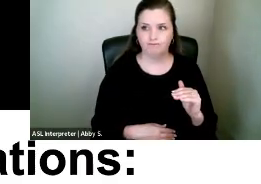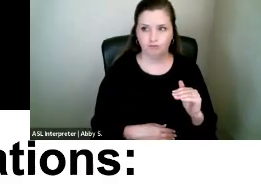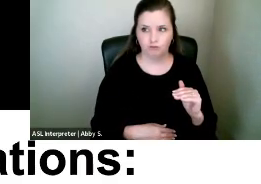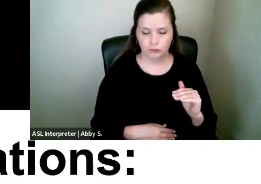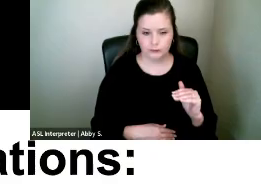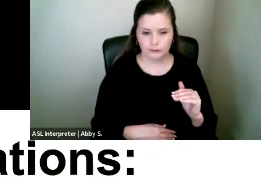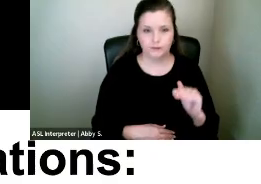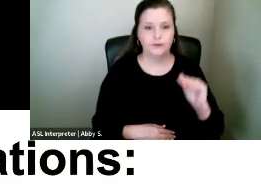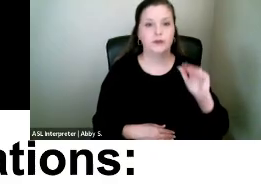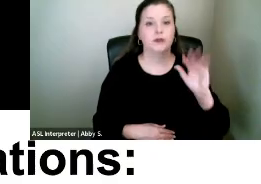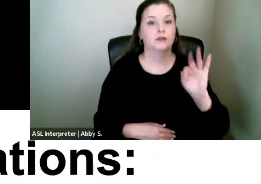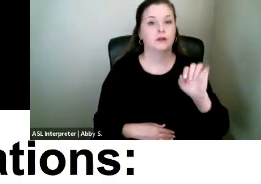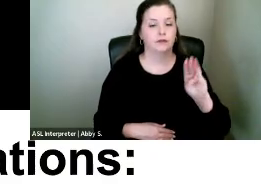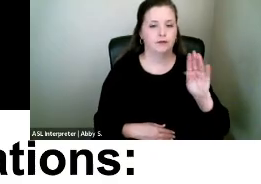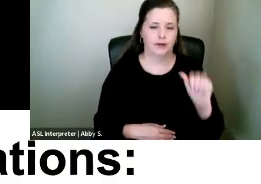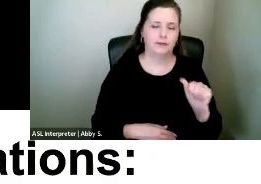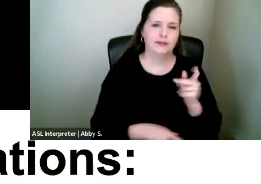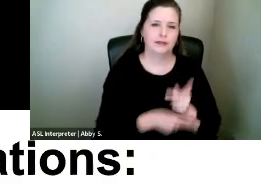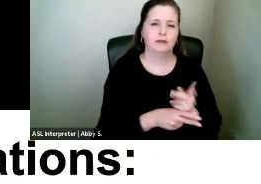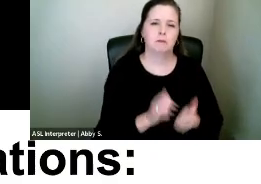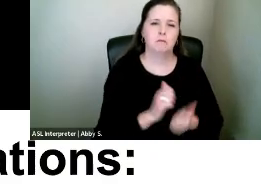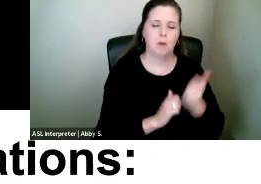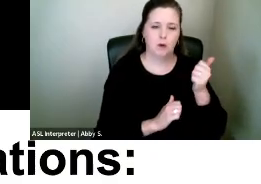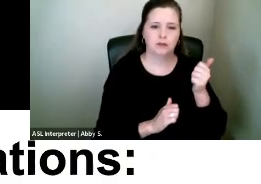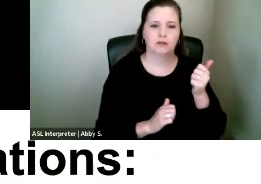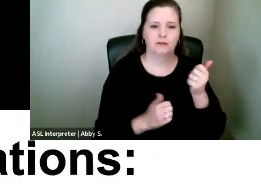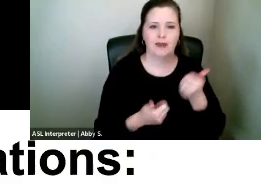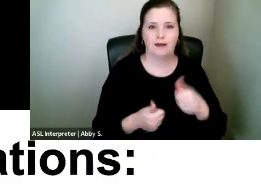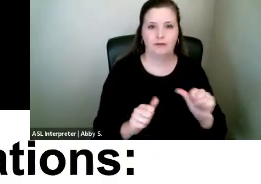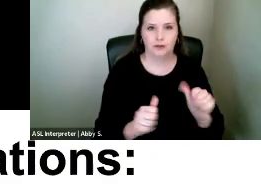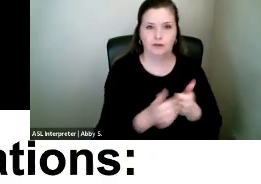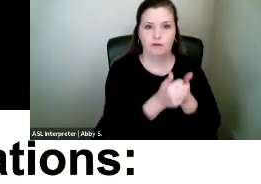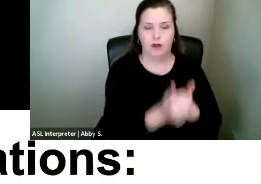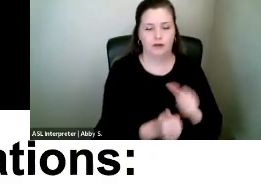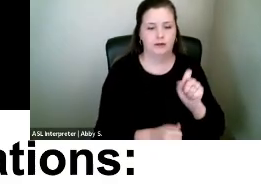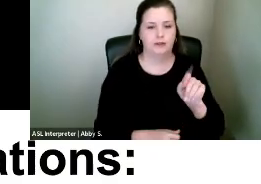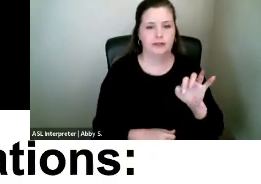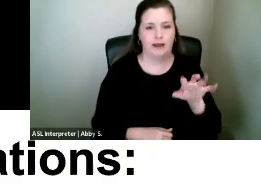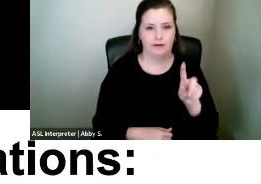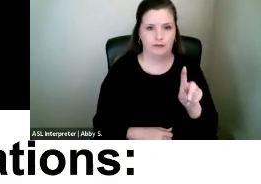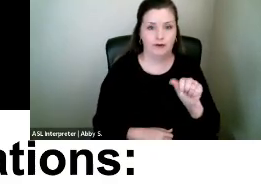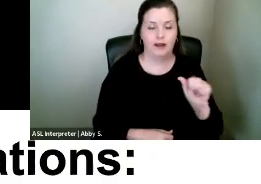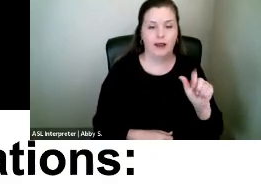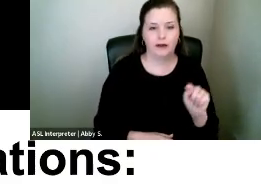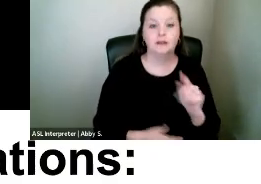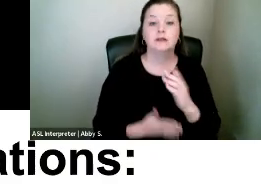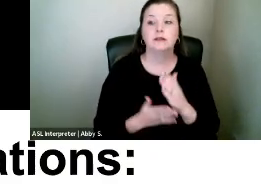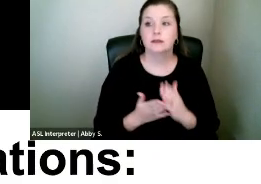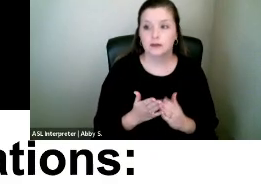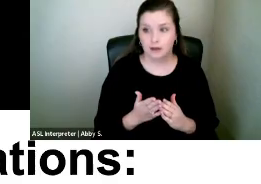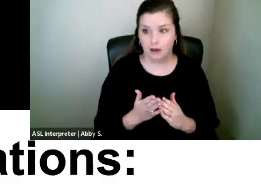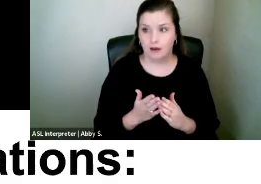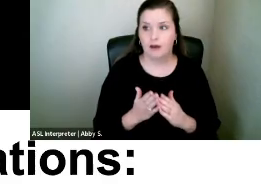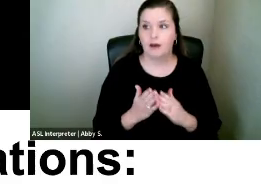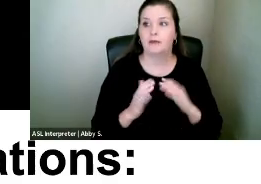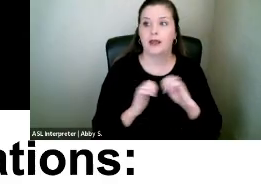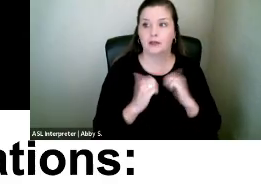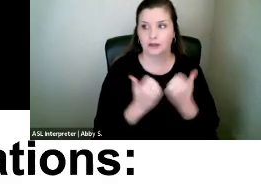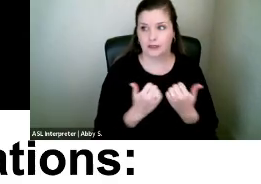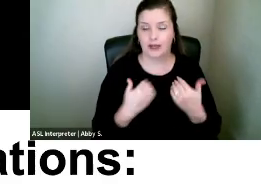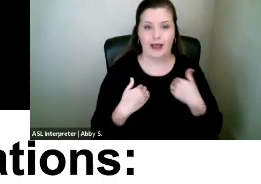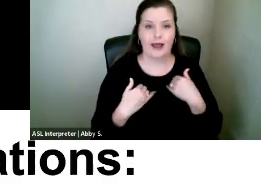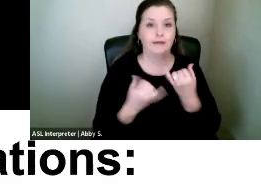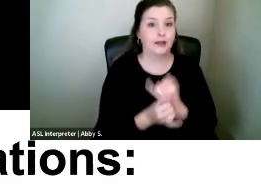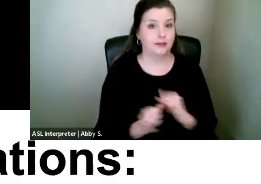the bulk of federal disaster response efforts under the Stafford Act, some federal agencies possess independent statutory authority to